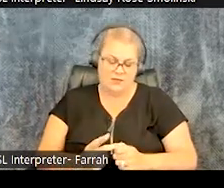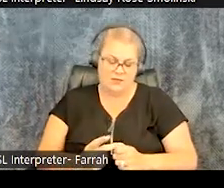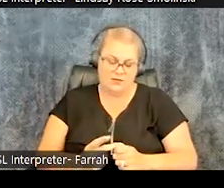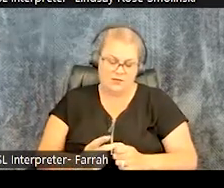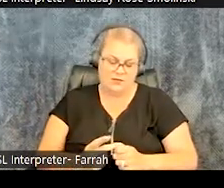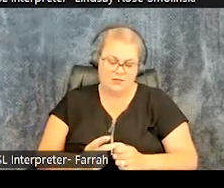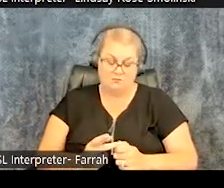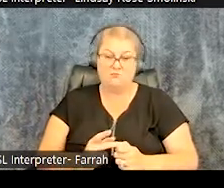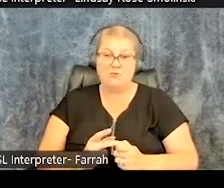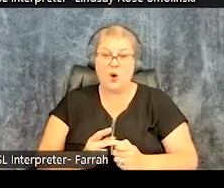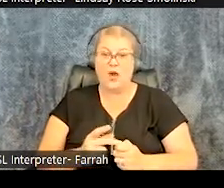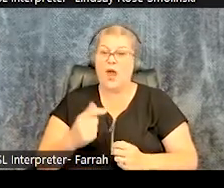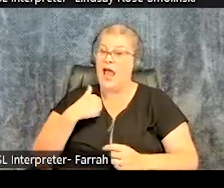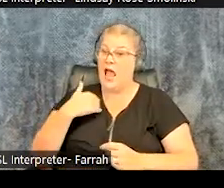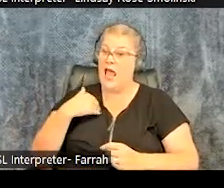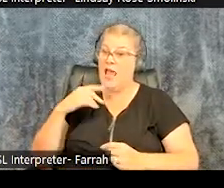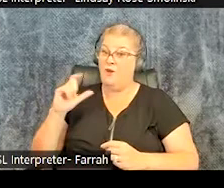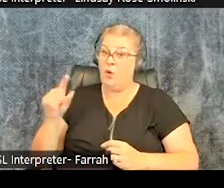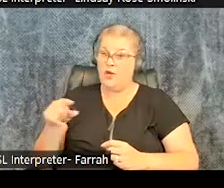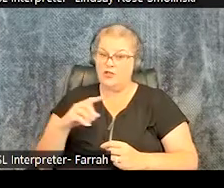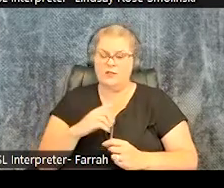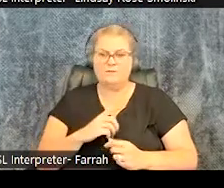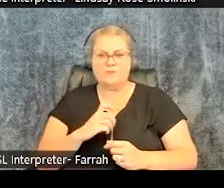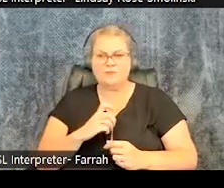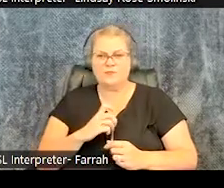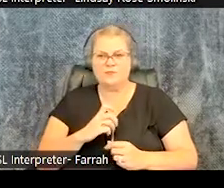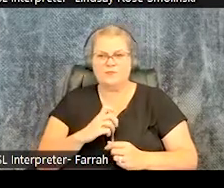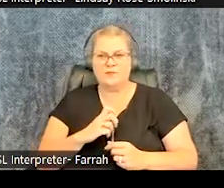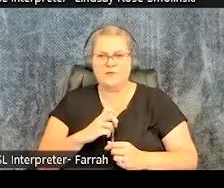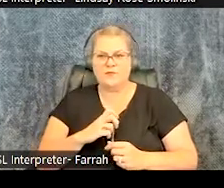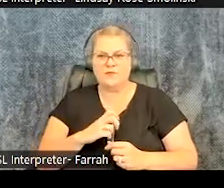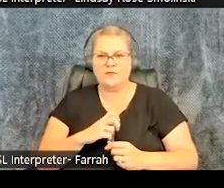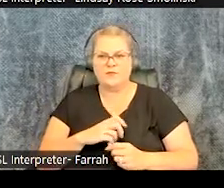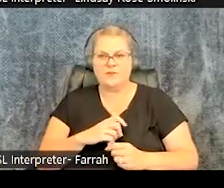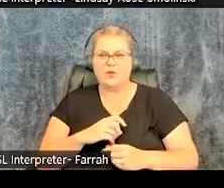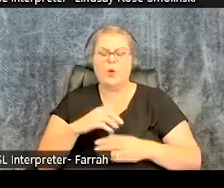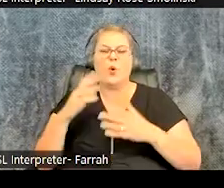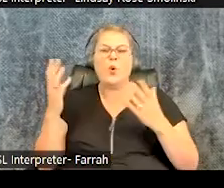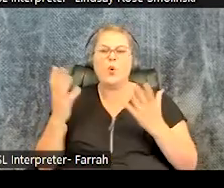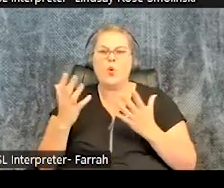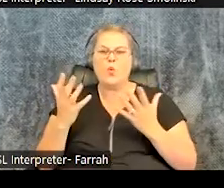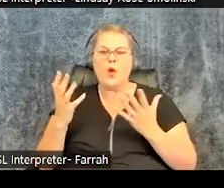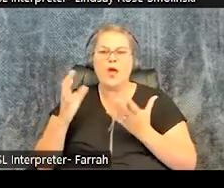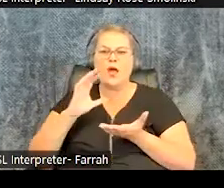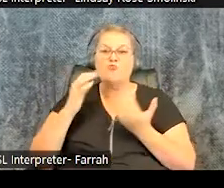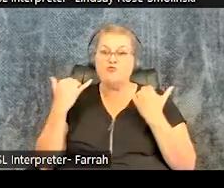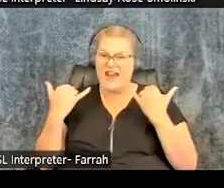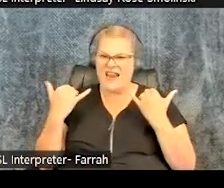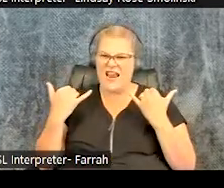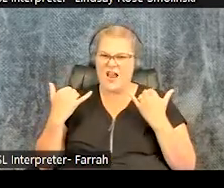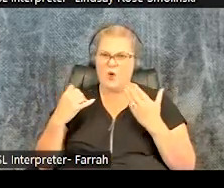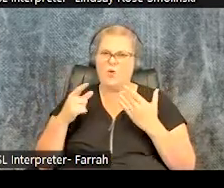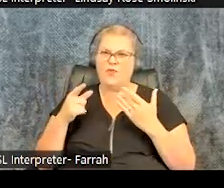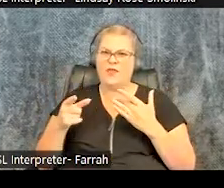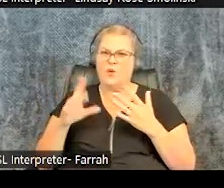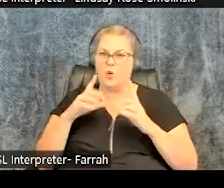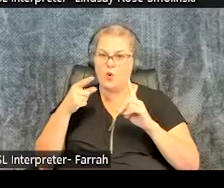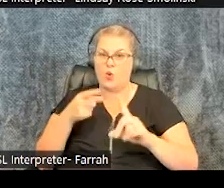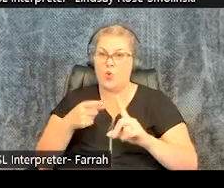Okay, well, I have a question. So what is the volume of right now that your goal of is